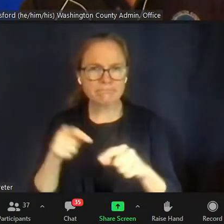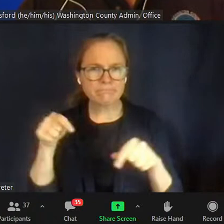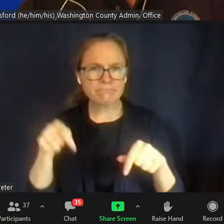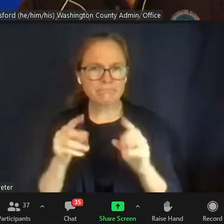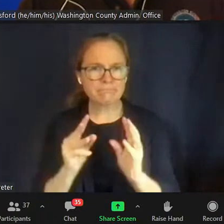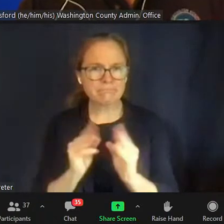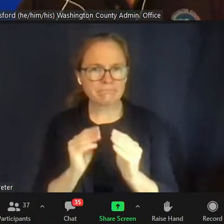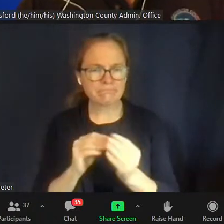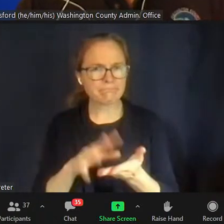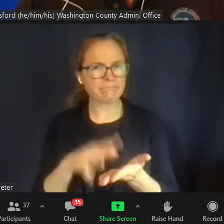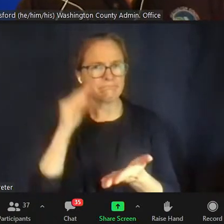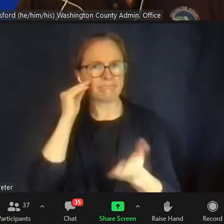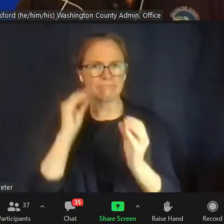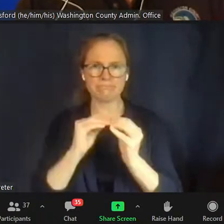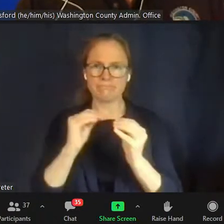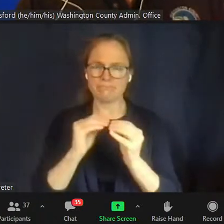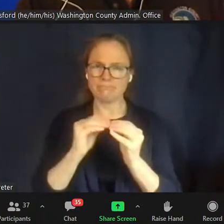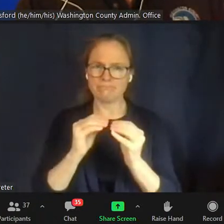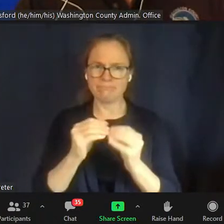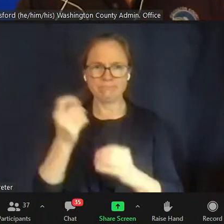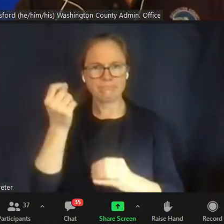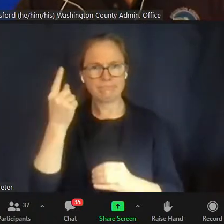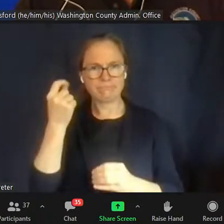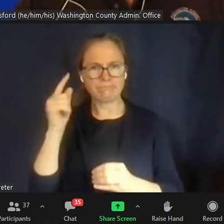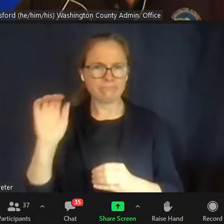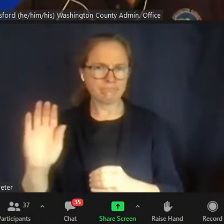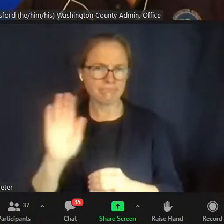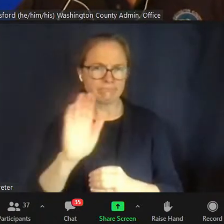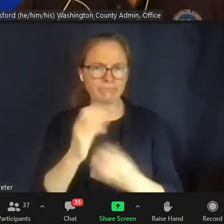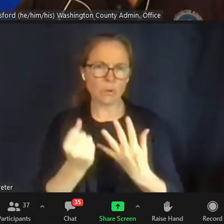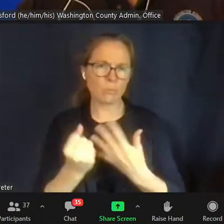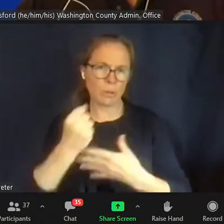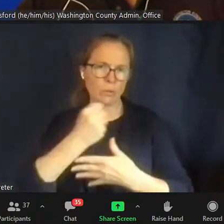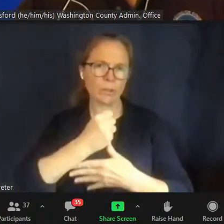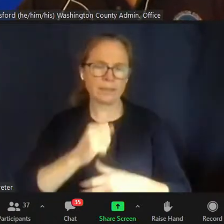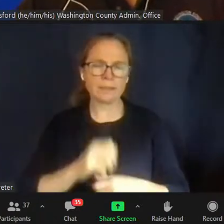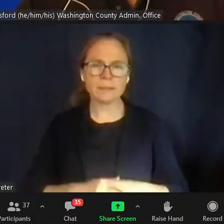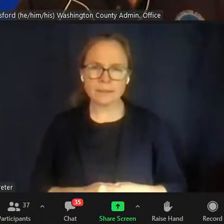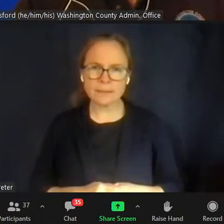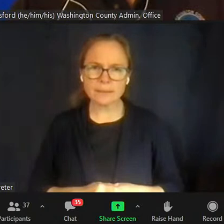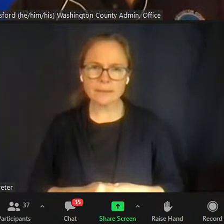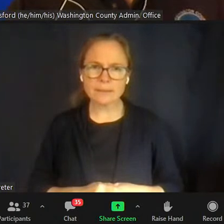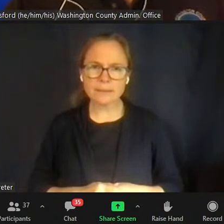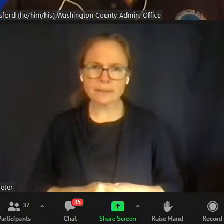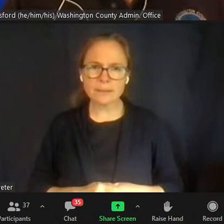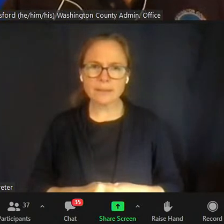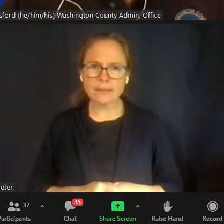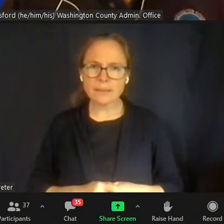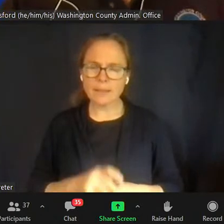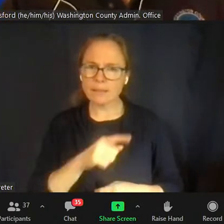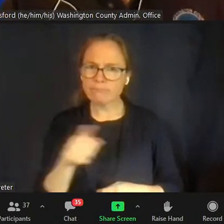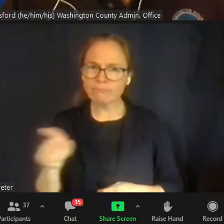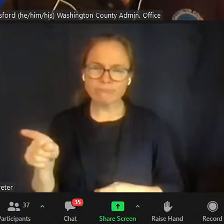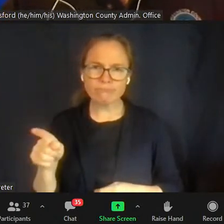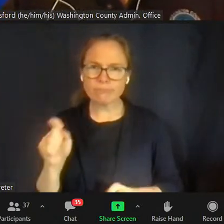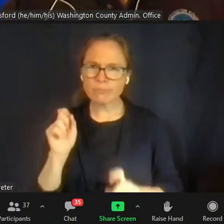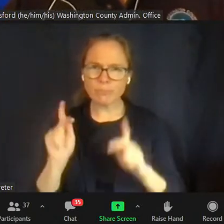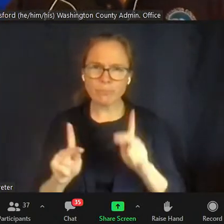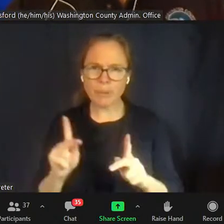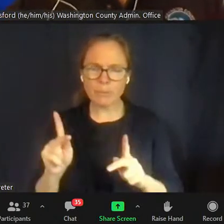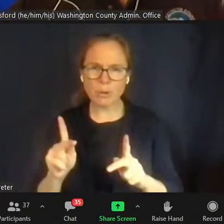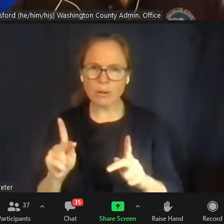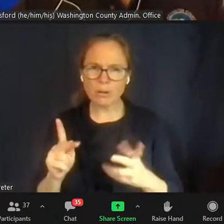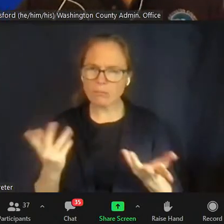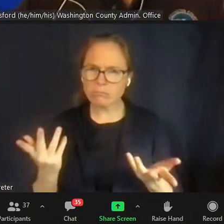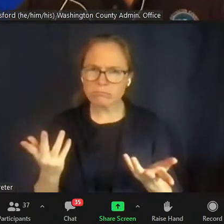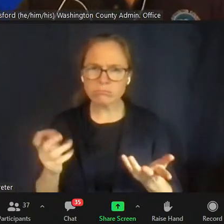an appreciation of what some of the priorities that our constituents that we really don't hear from much, and